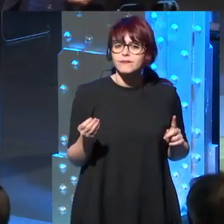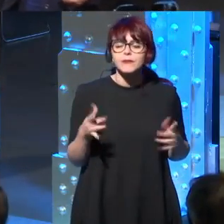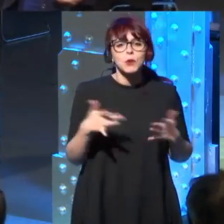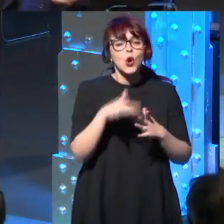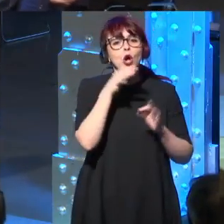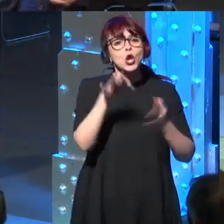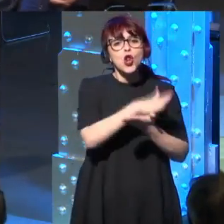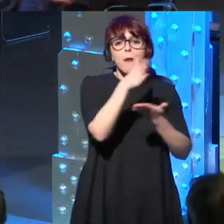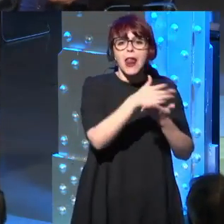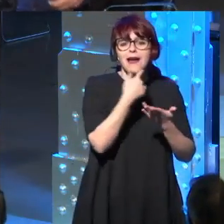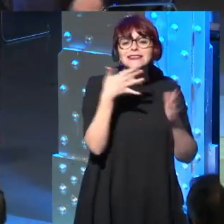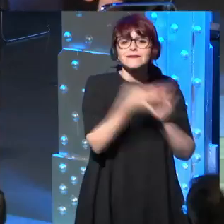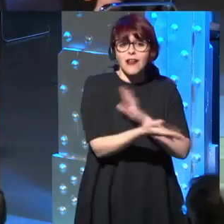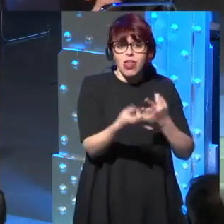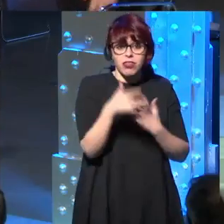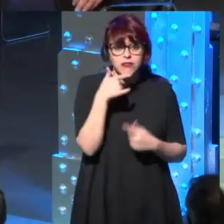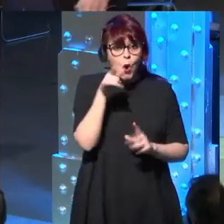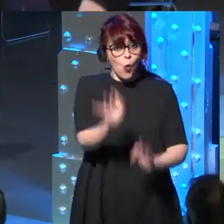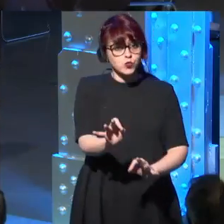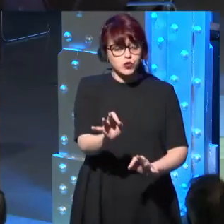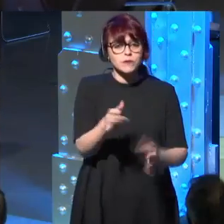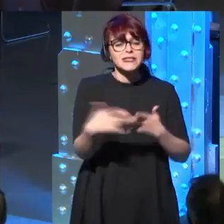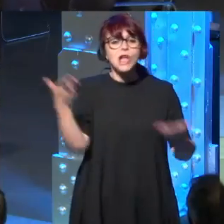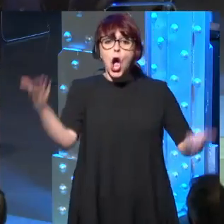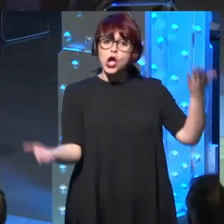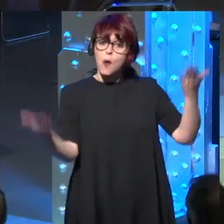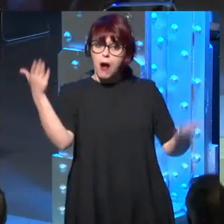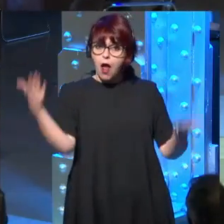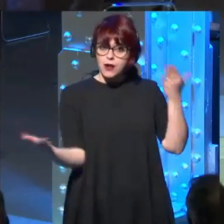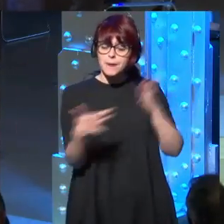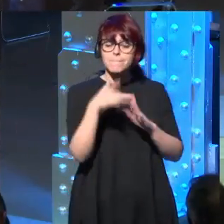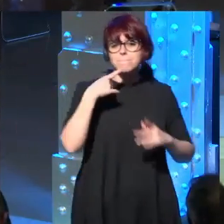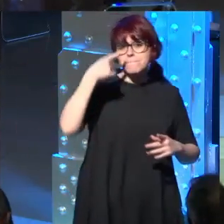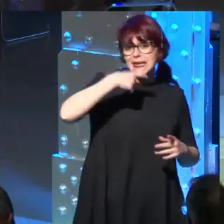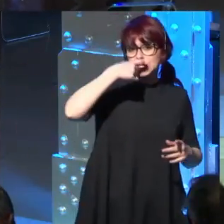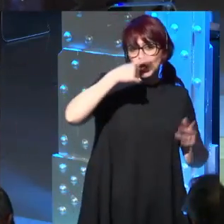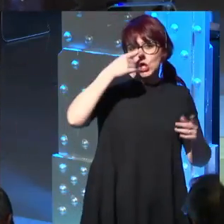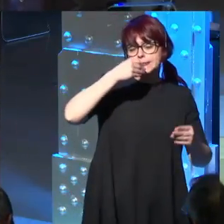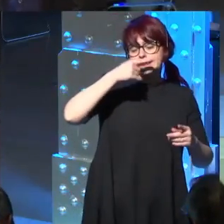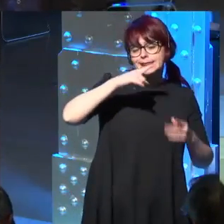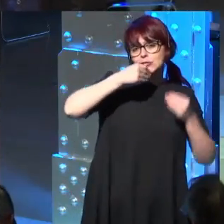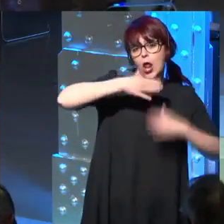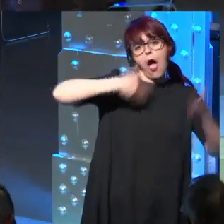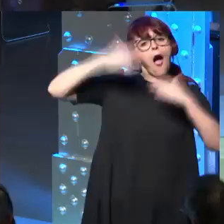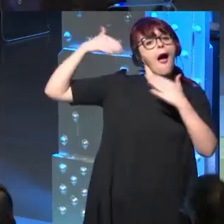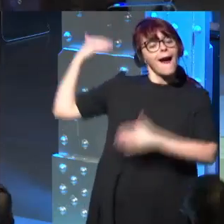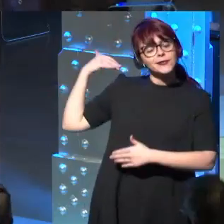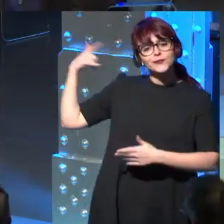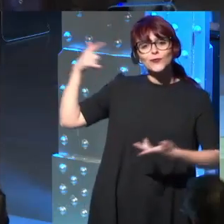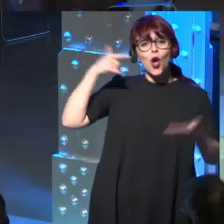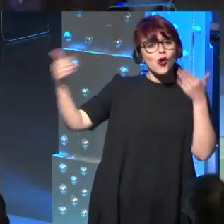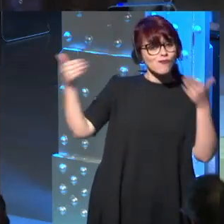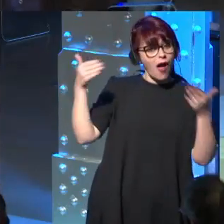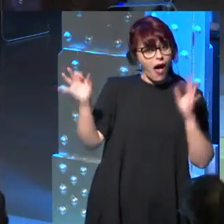you referred to, is comparing these old myths and also saying that